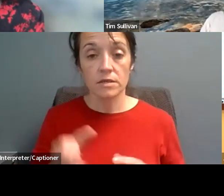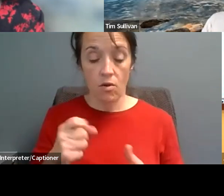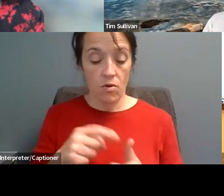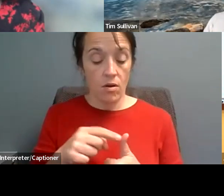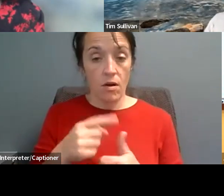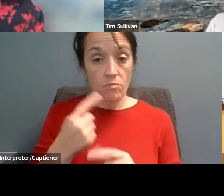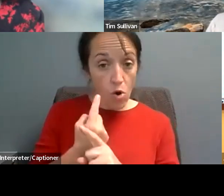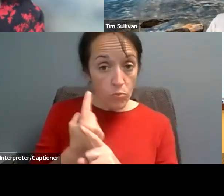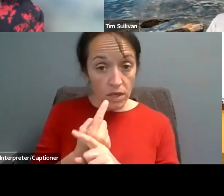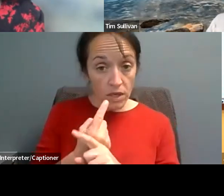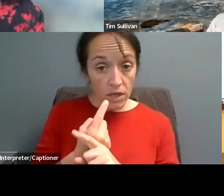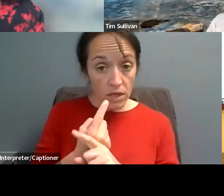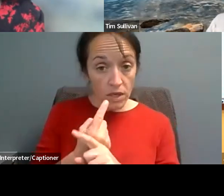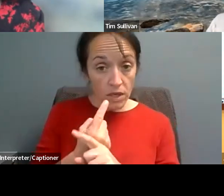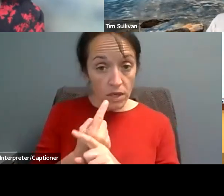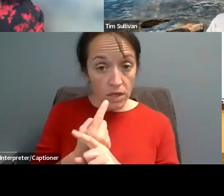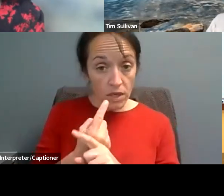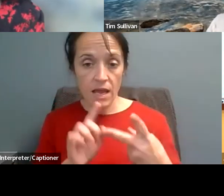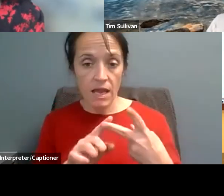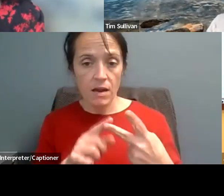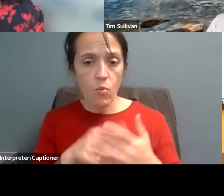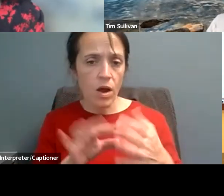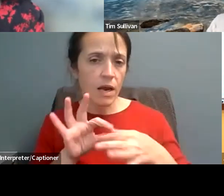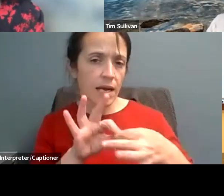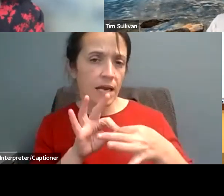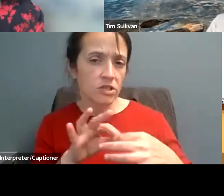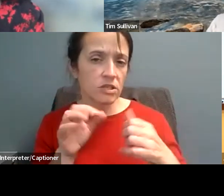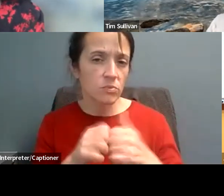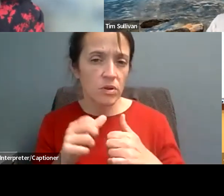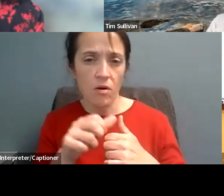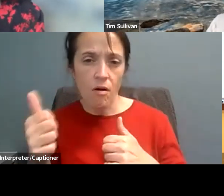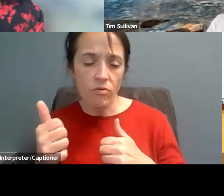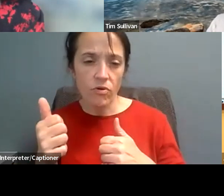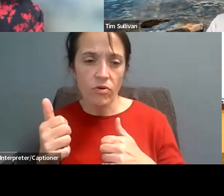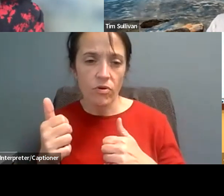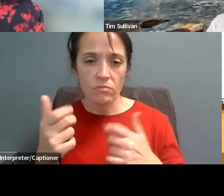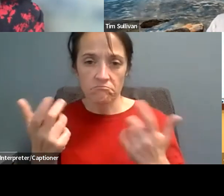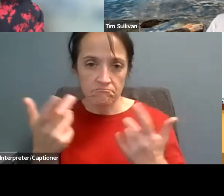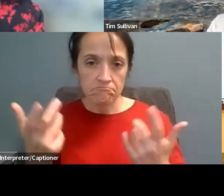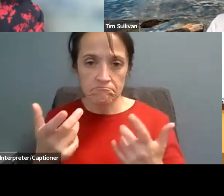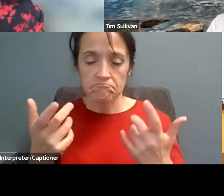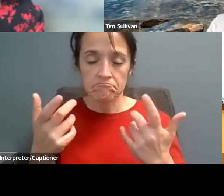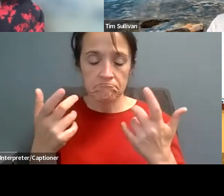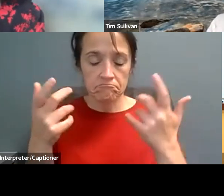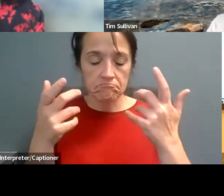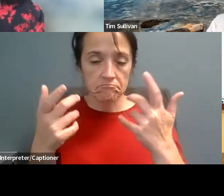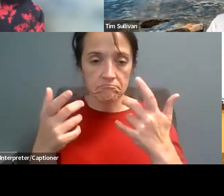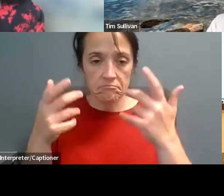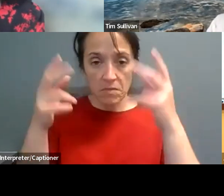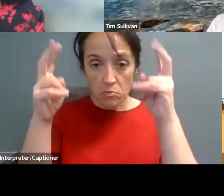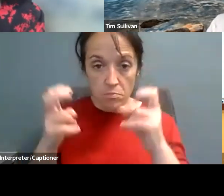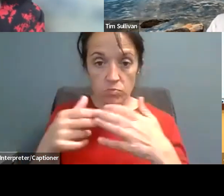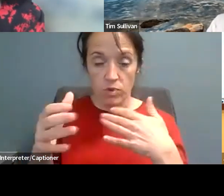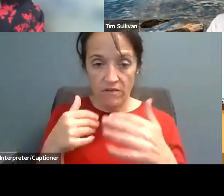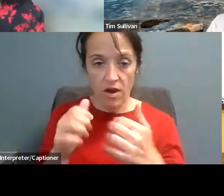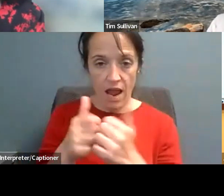for connections in the plan of work to see how they might potentially impact and benefit the state's stakeholders. A couple of